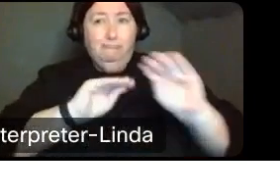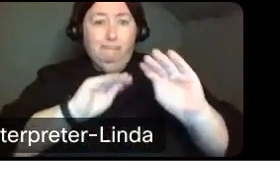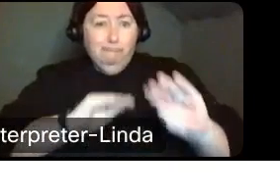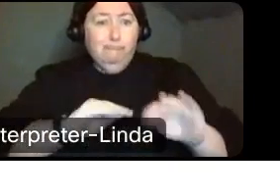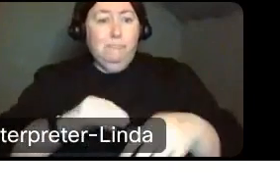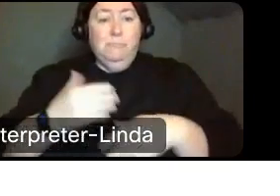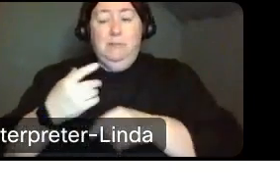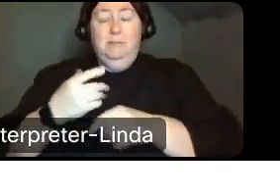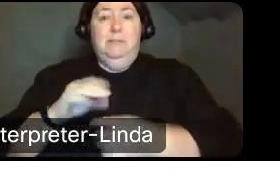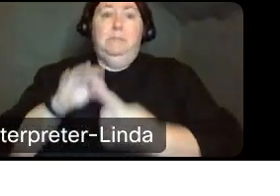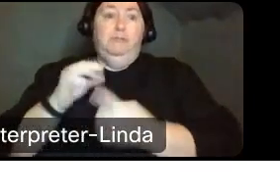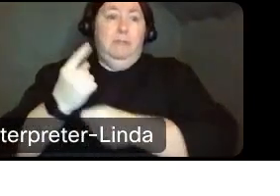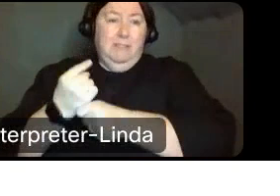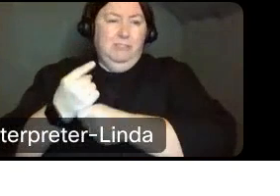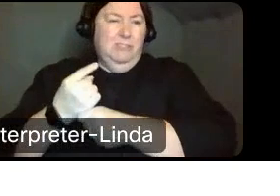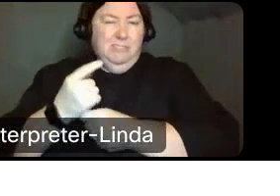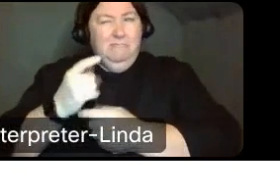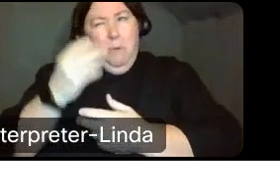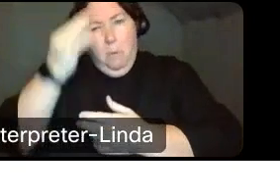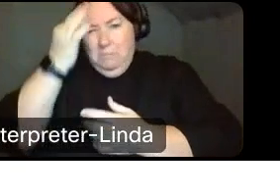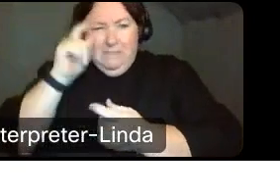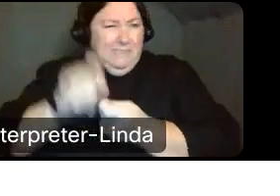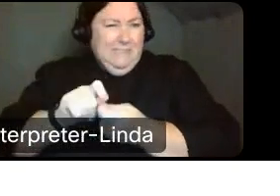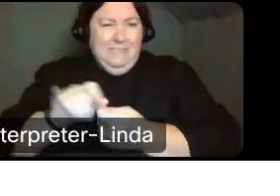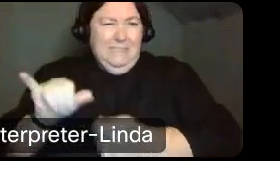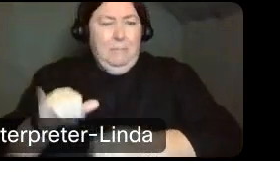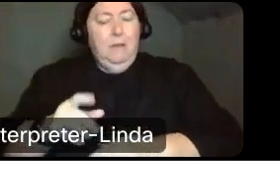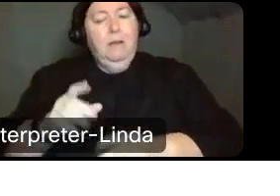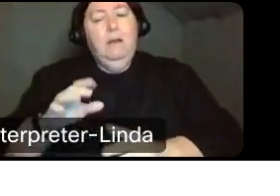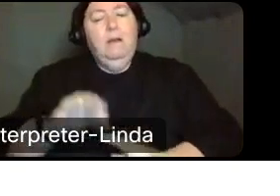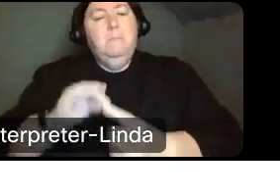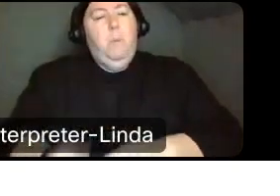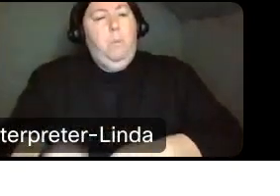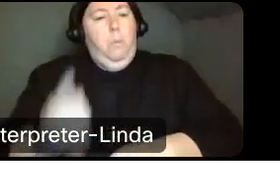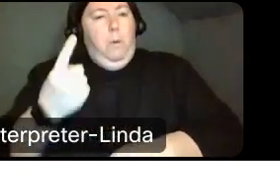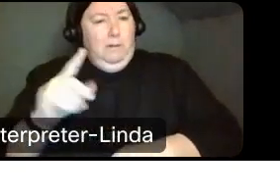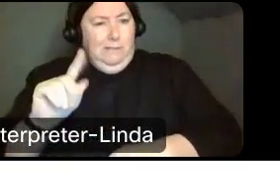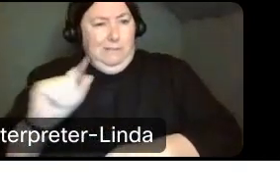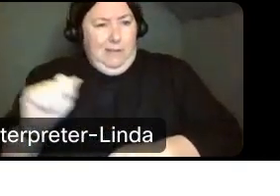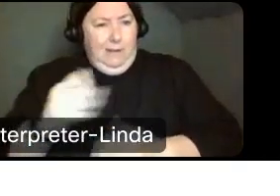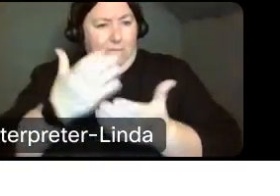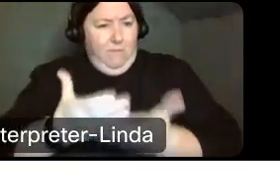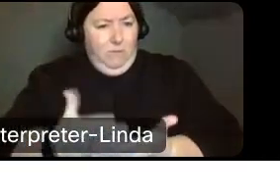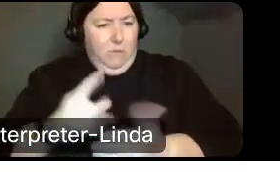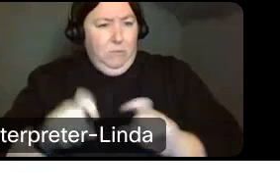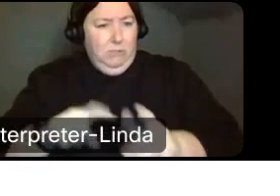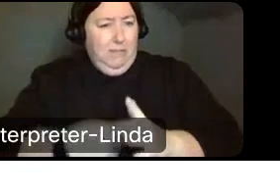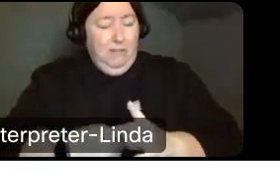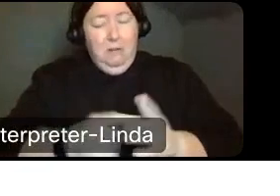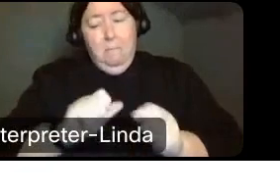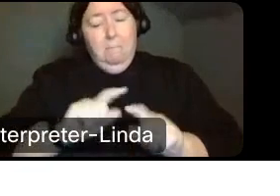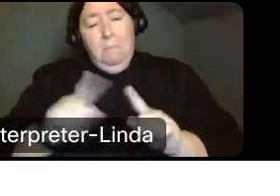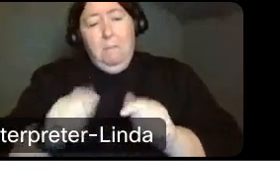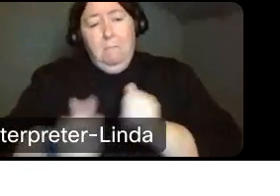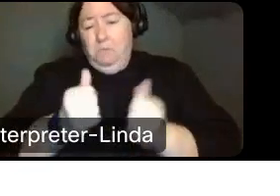year, it's nearly identical aside from one data verification question at the beginning. So you'll be in good hands and happy to know